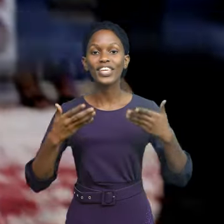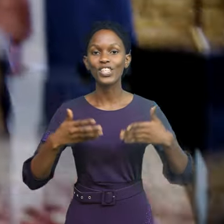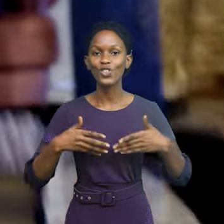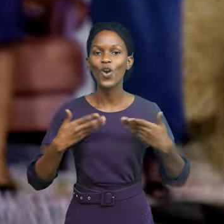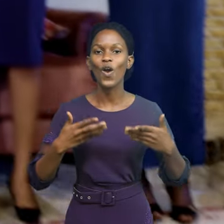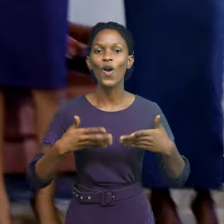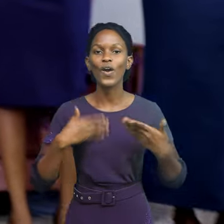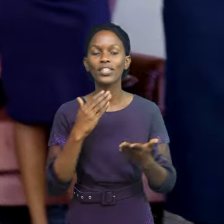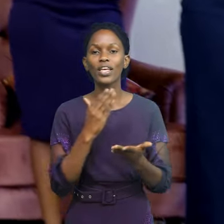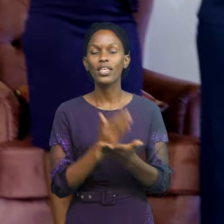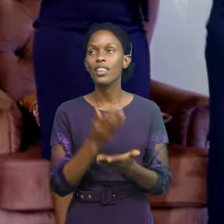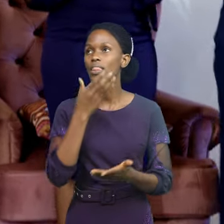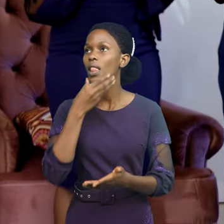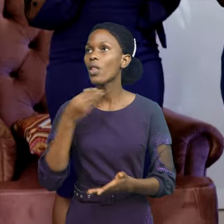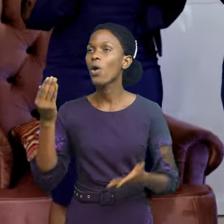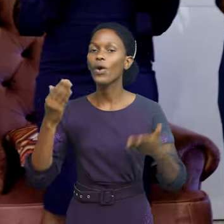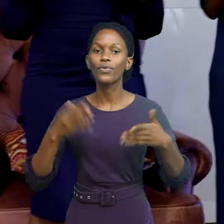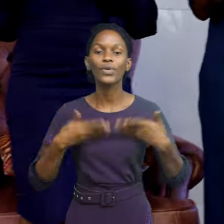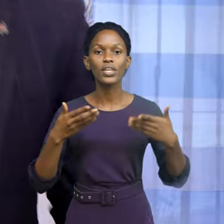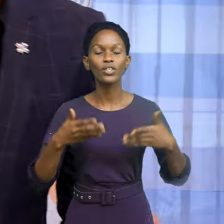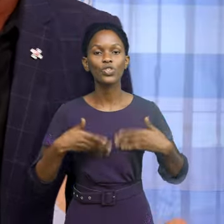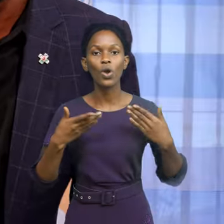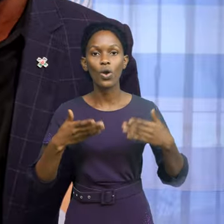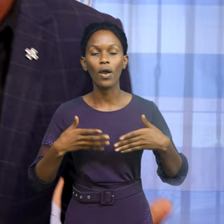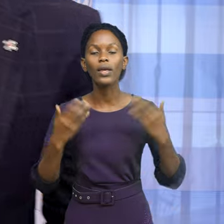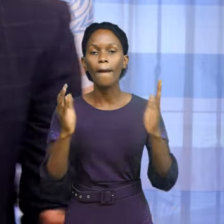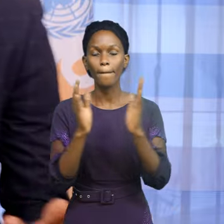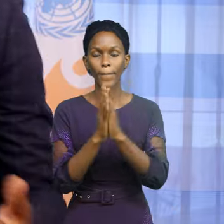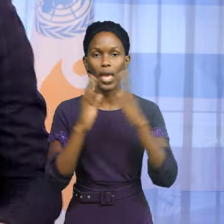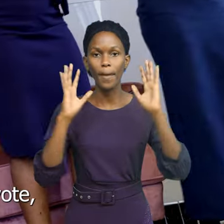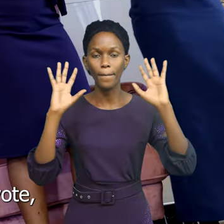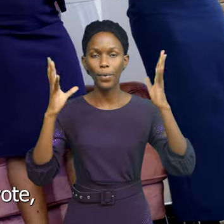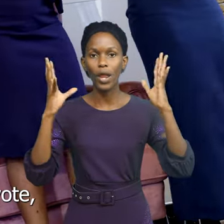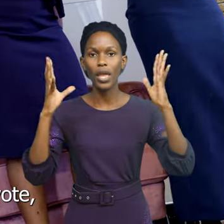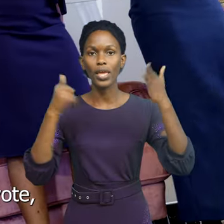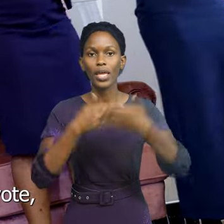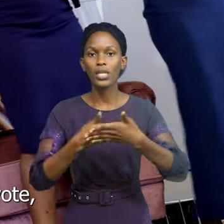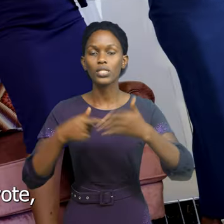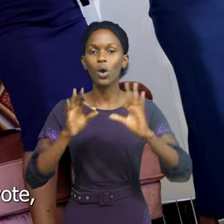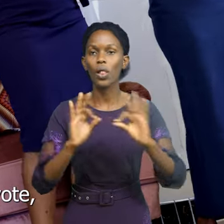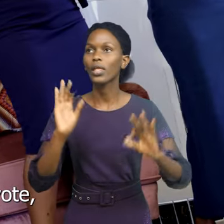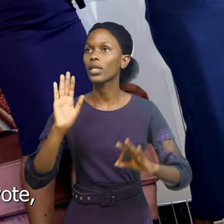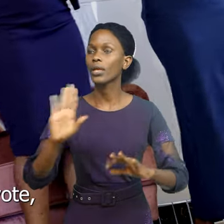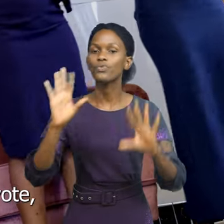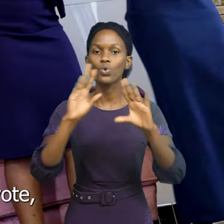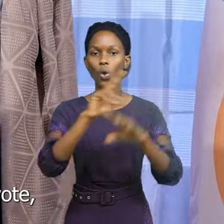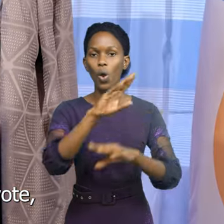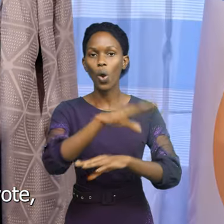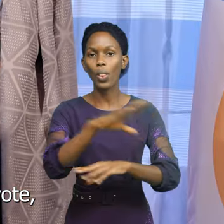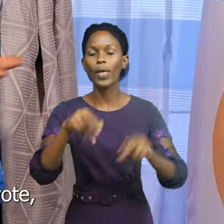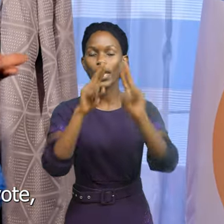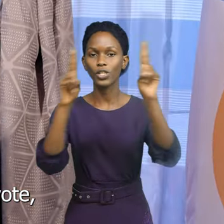rejoice. Rejoice in the Lord, rejoice, I say rejoice, and praise his holy name